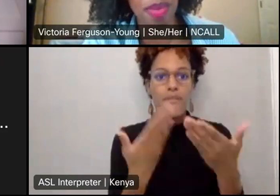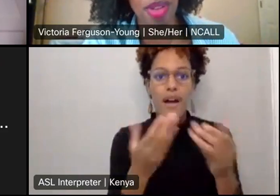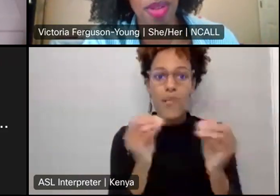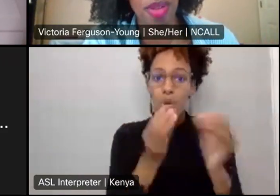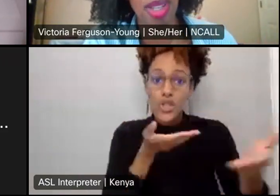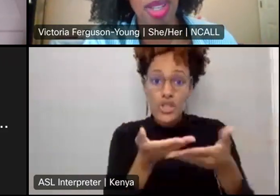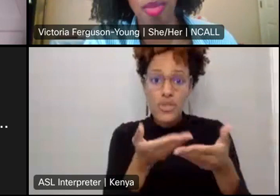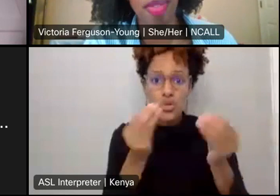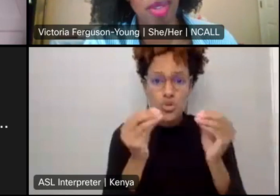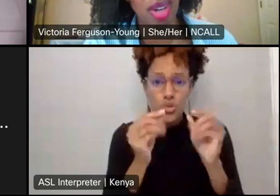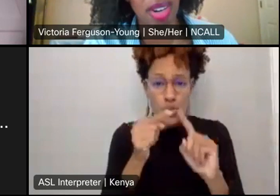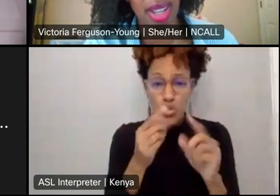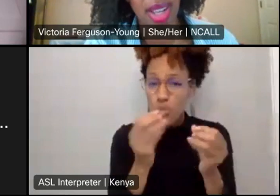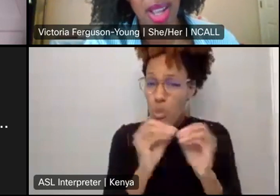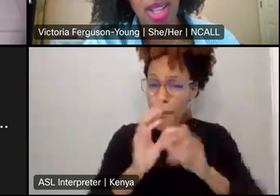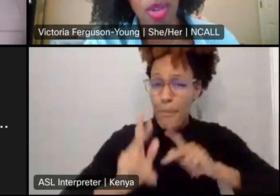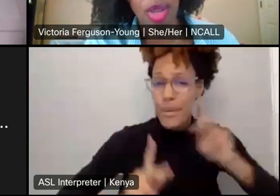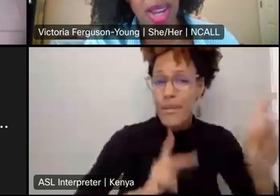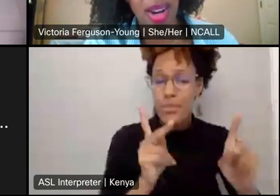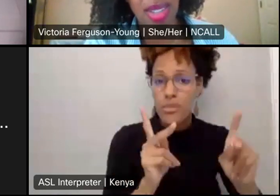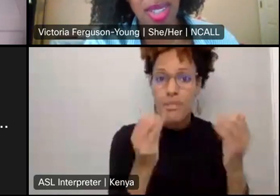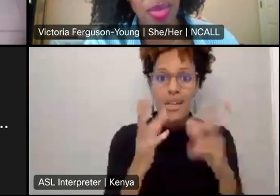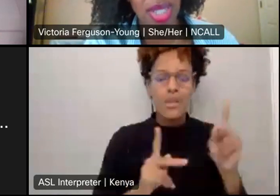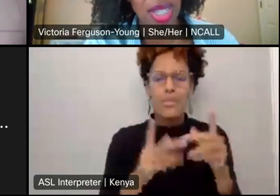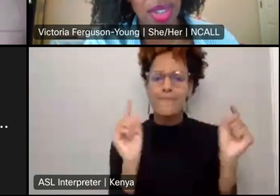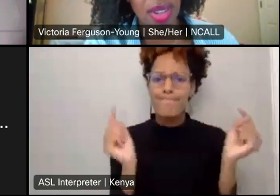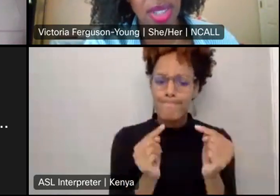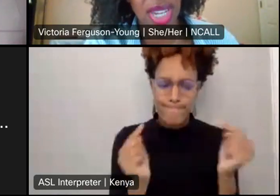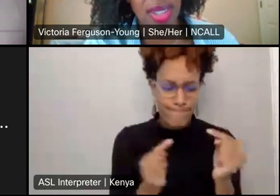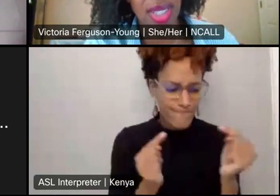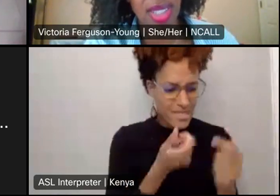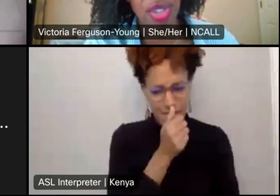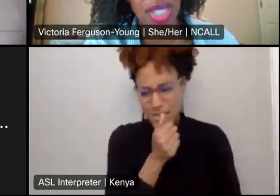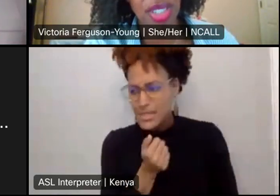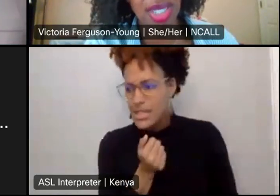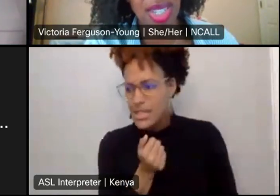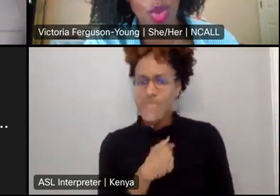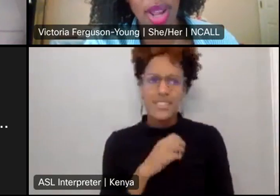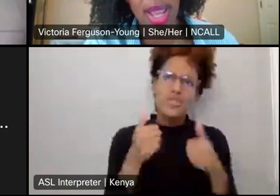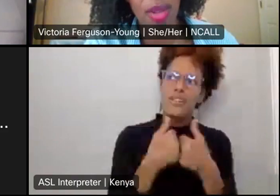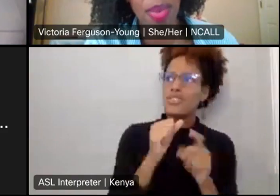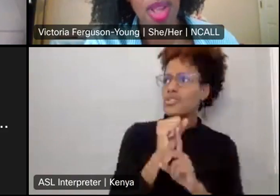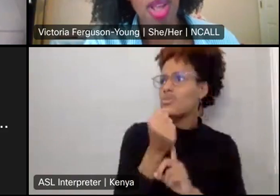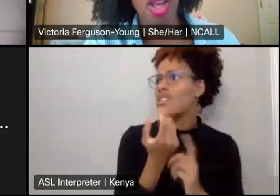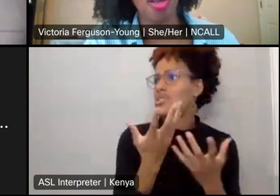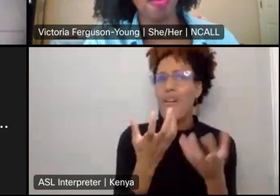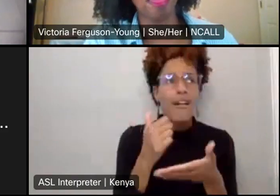to more people? Because so many folks are hurting. So many are just in really difficult and challenging situations and want